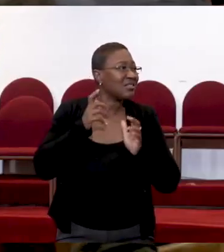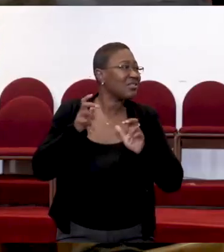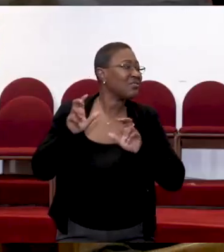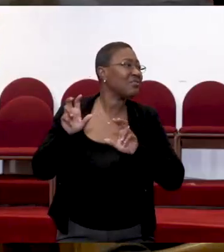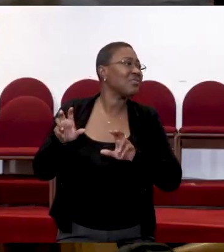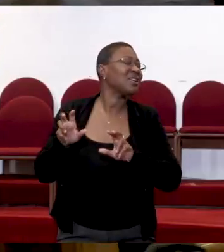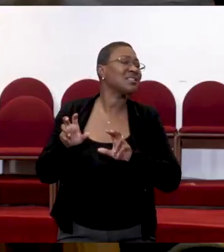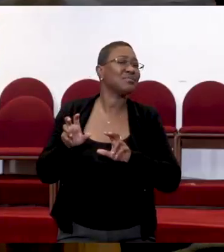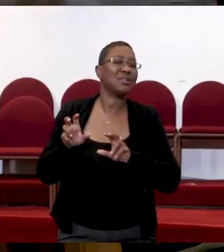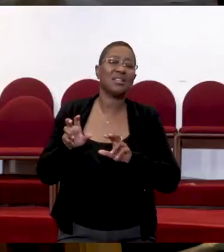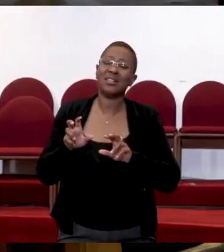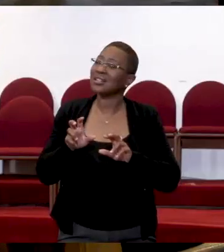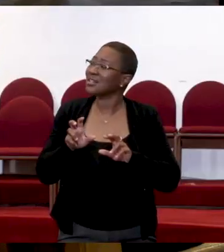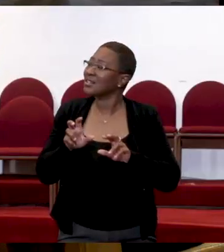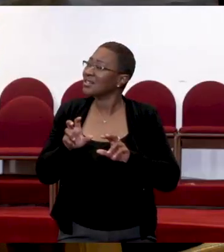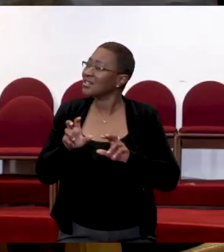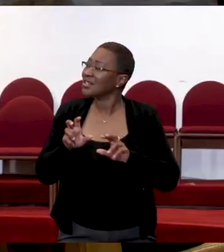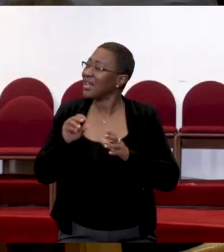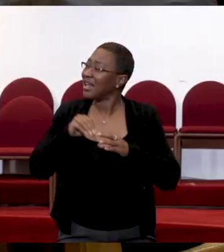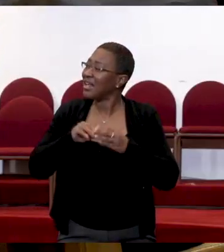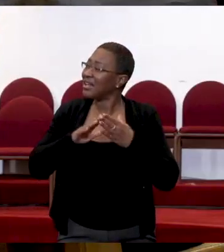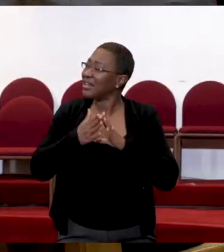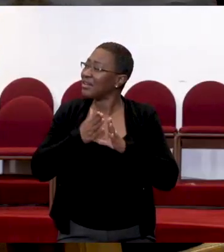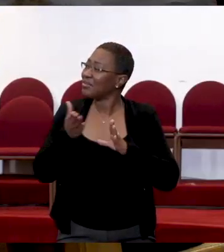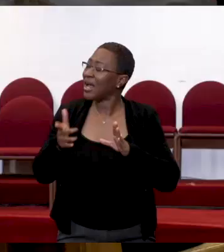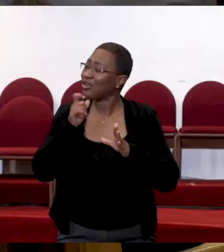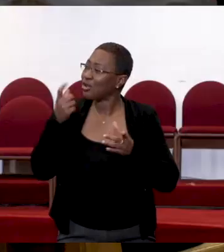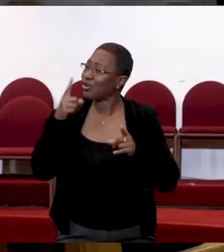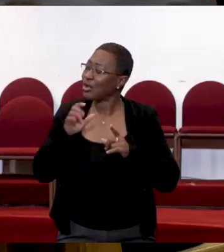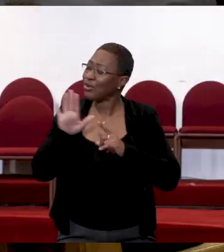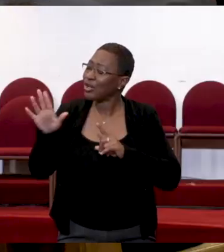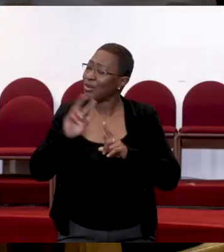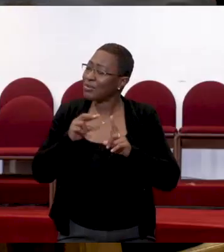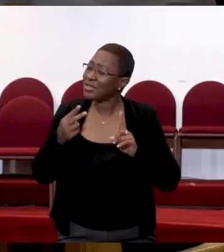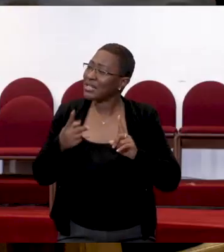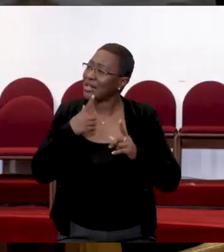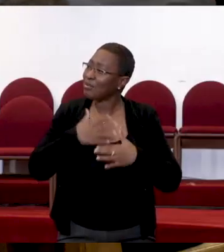in the neighborhood. So I don't agree with your perspective, but I